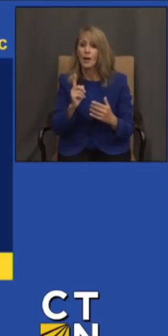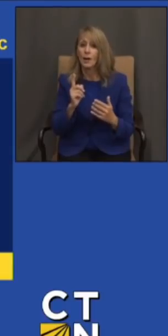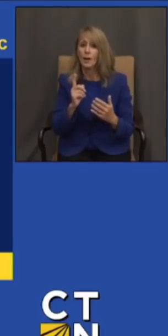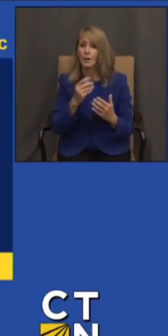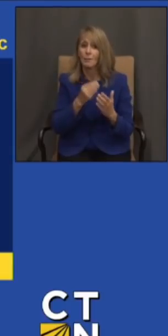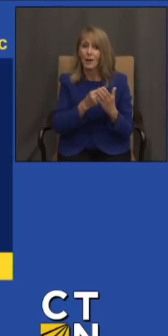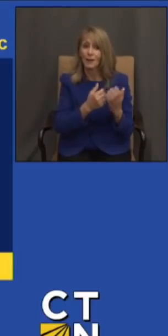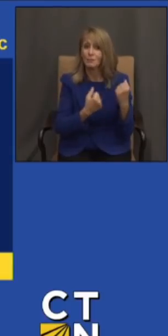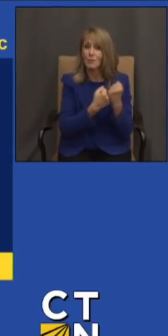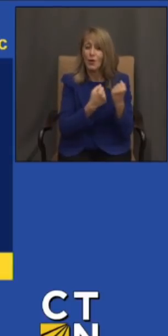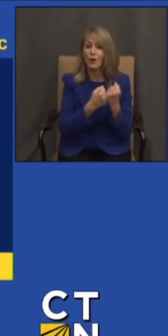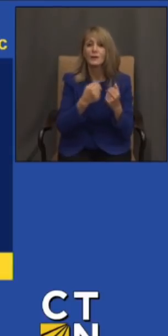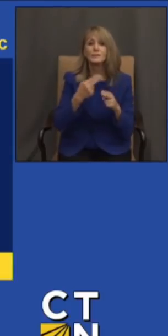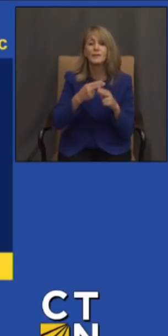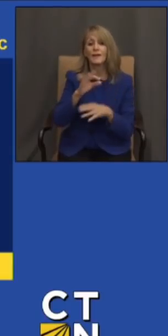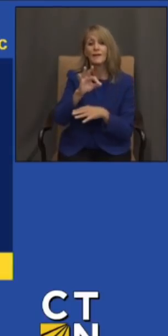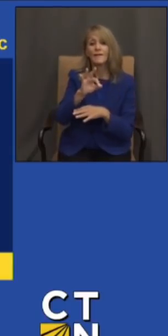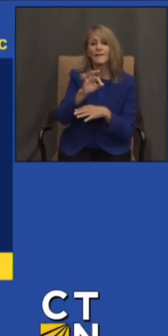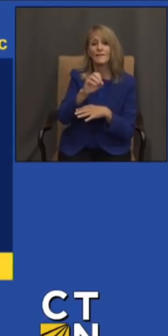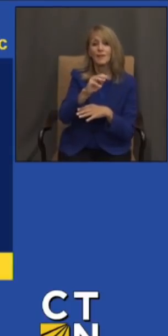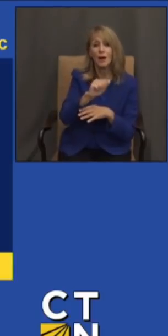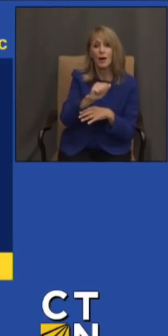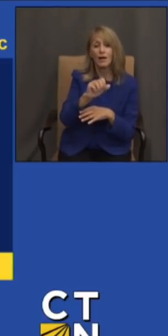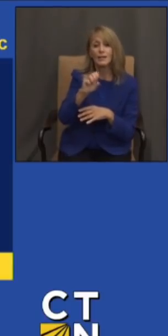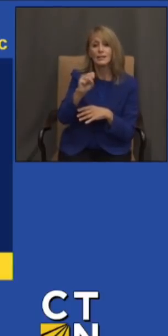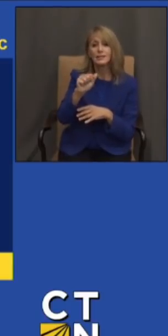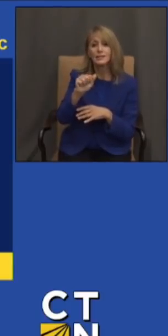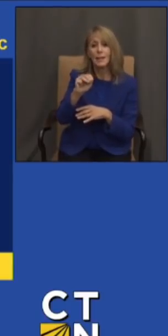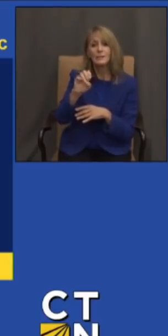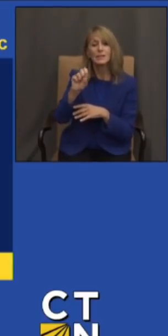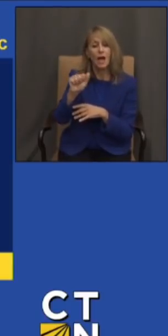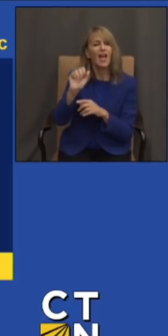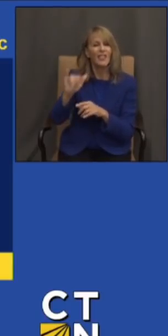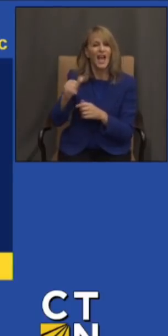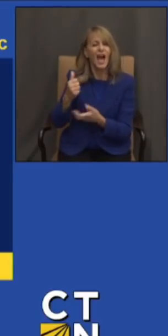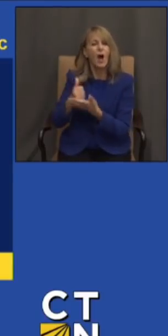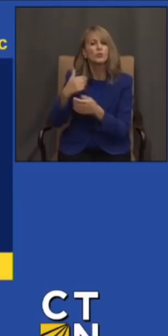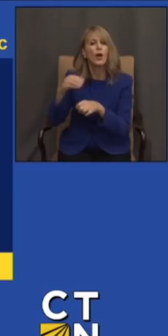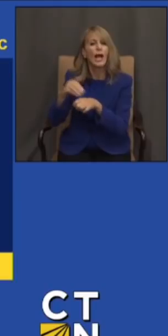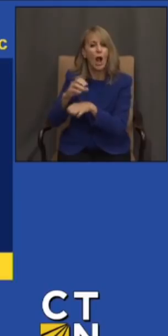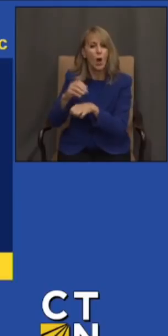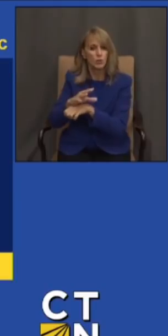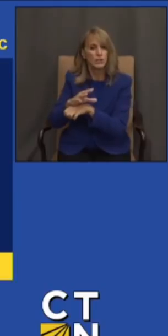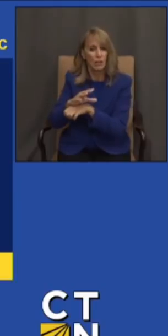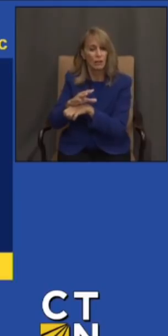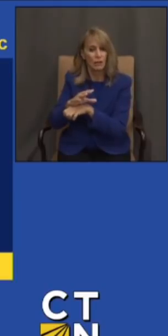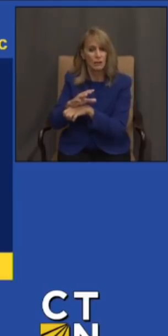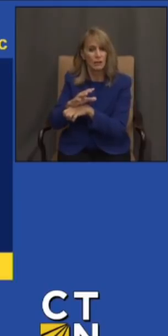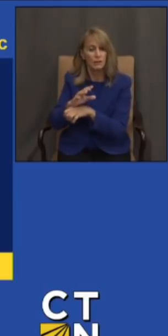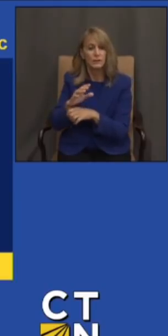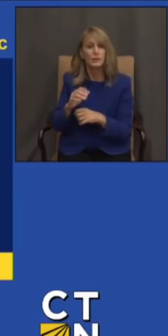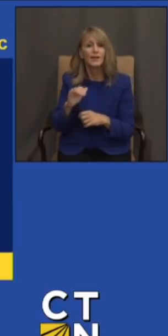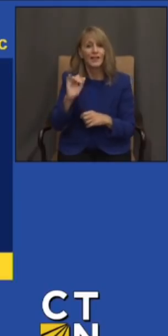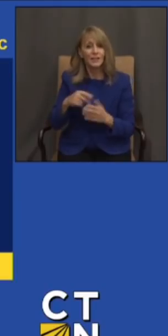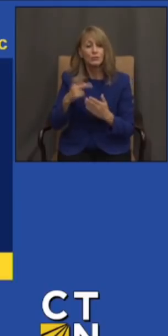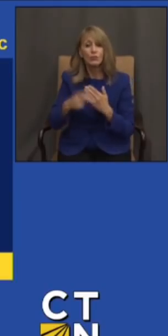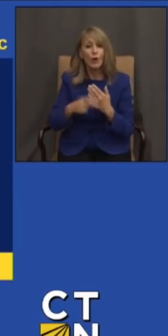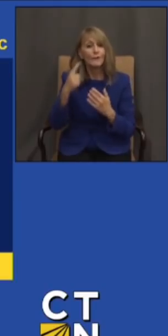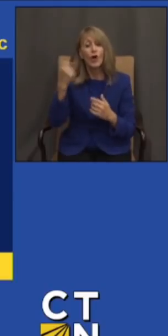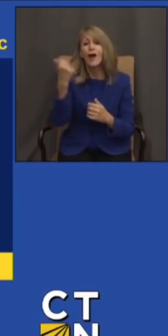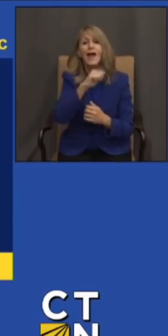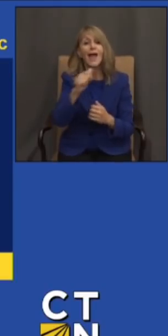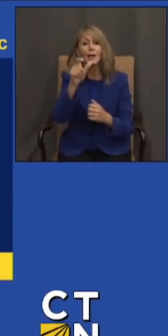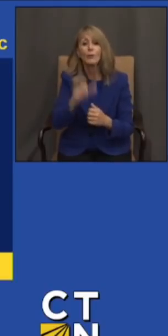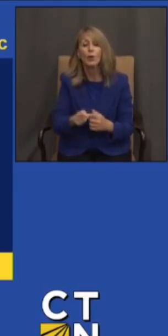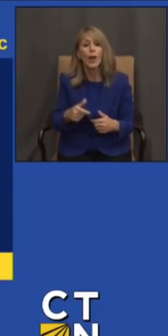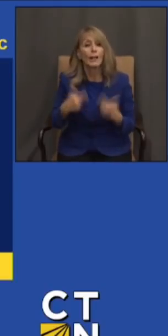FEMA and also SAMHSA. This is our crisis counseling program. This program is available for all Connecticut